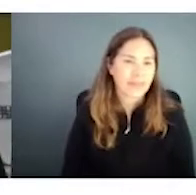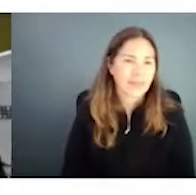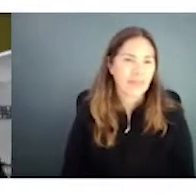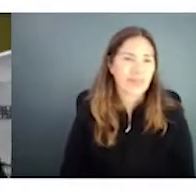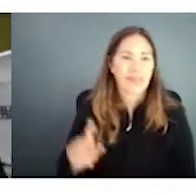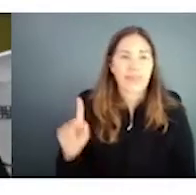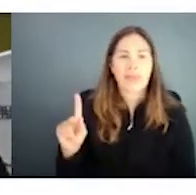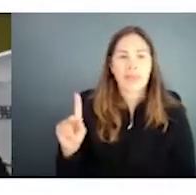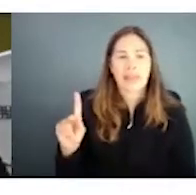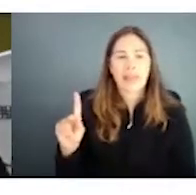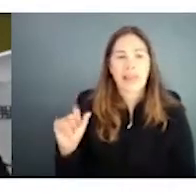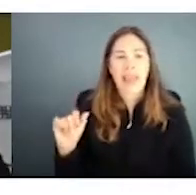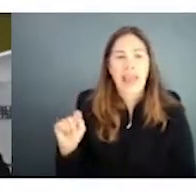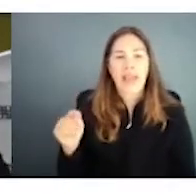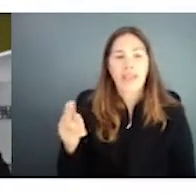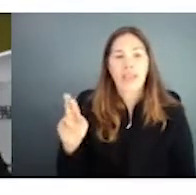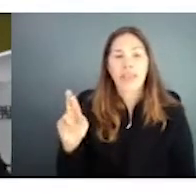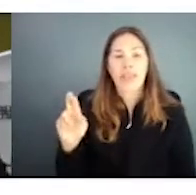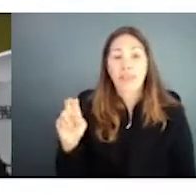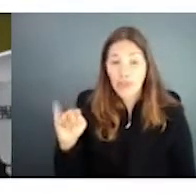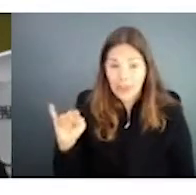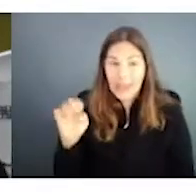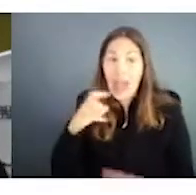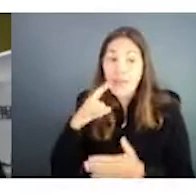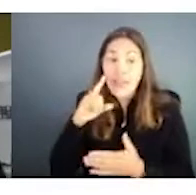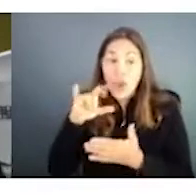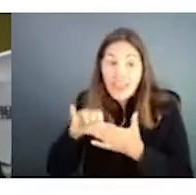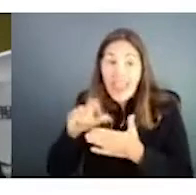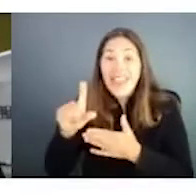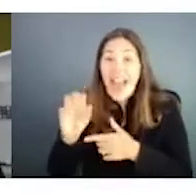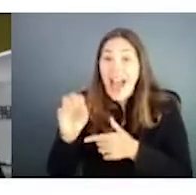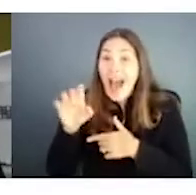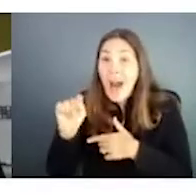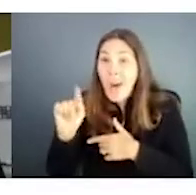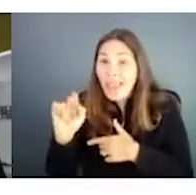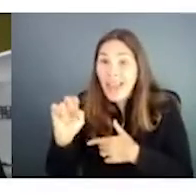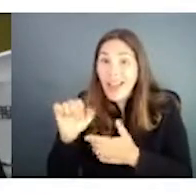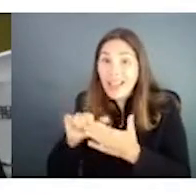Catherine, I would say for that, if you look at that sort of outline that I had,